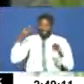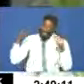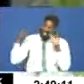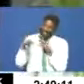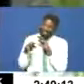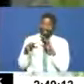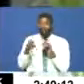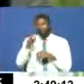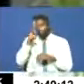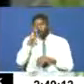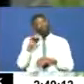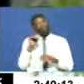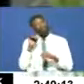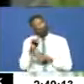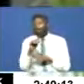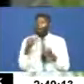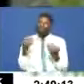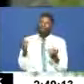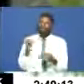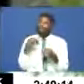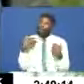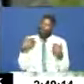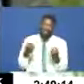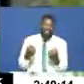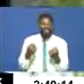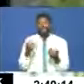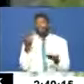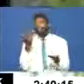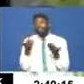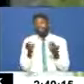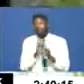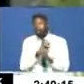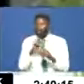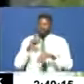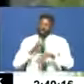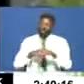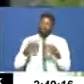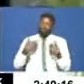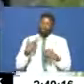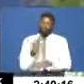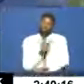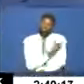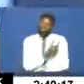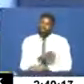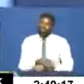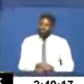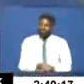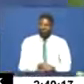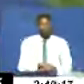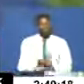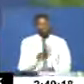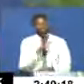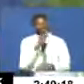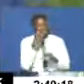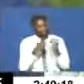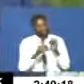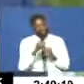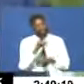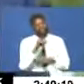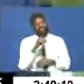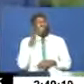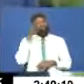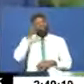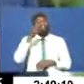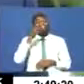wanataka nini, Ministry of Health is not being fair, you have time. Get vaccinated. All right. Before I let you go, Waziri, reimagining the future. I can't